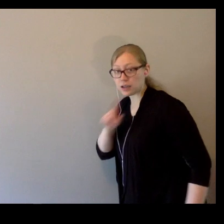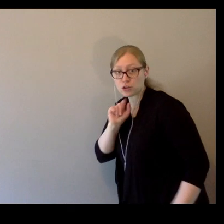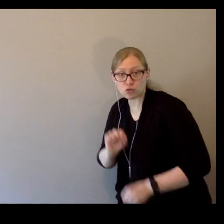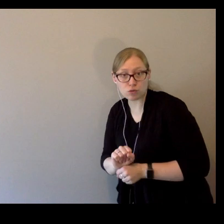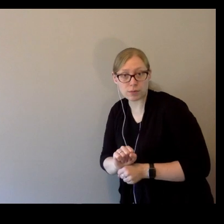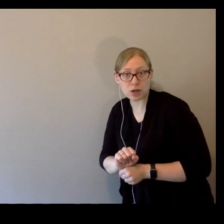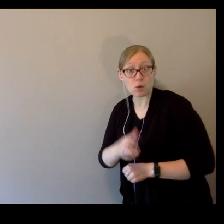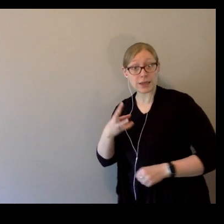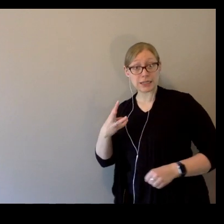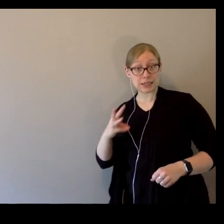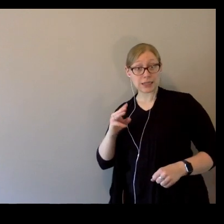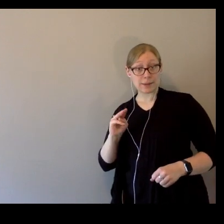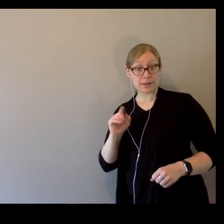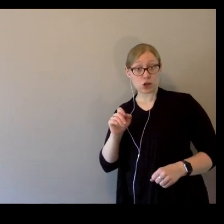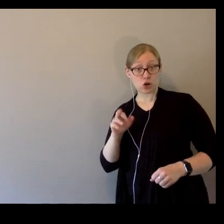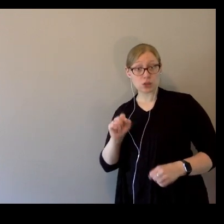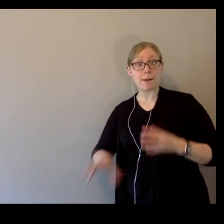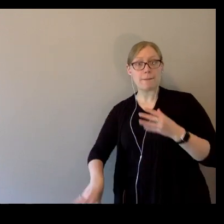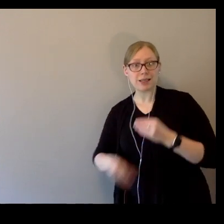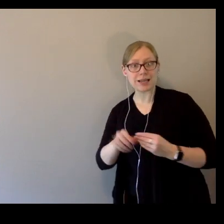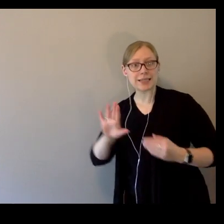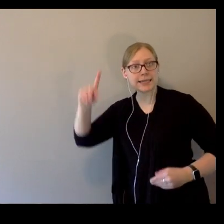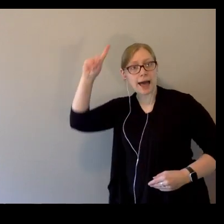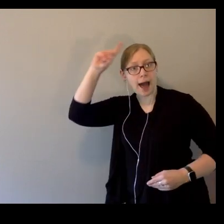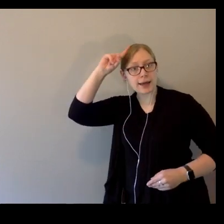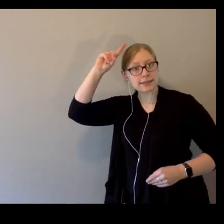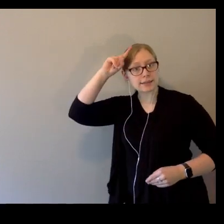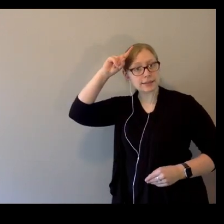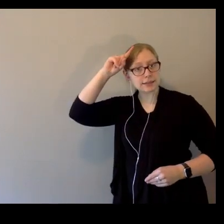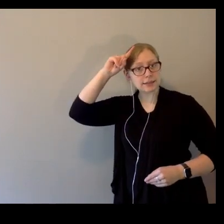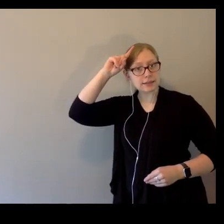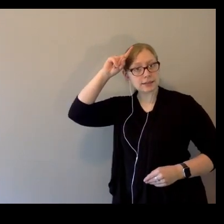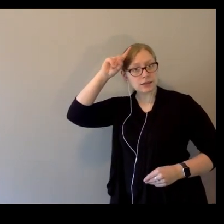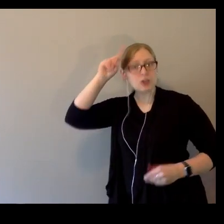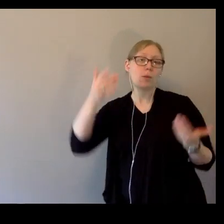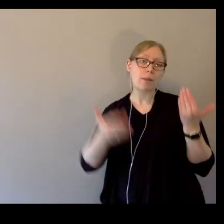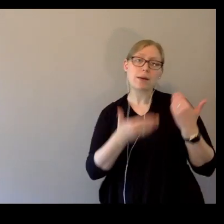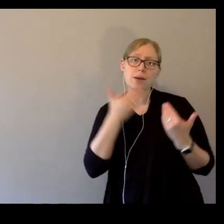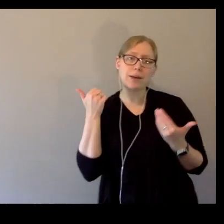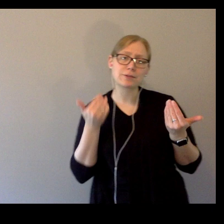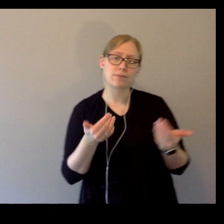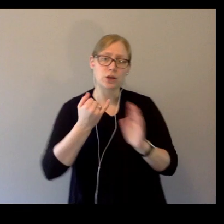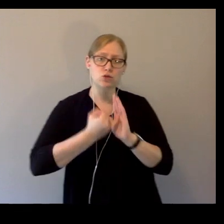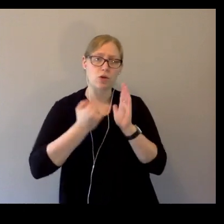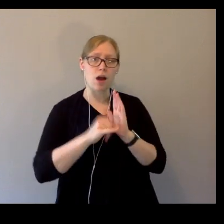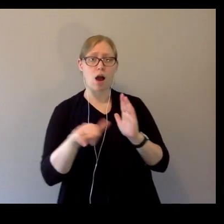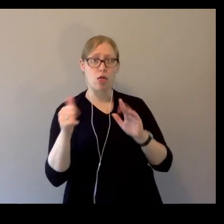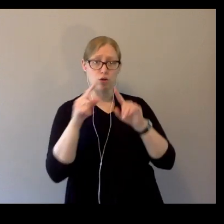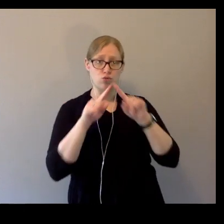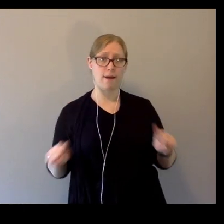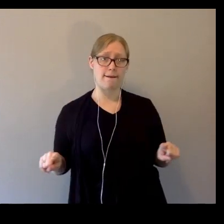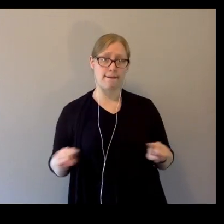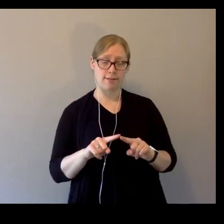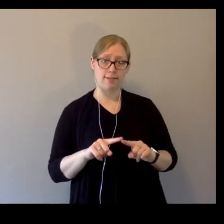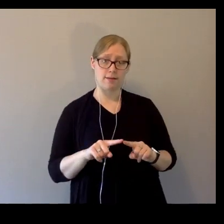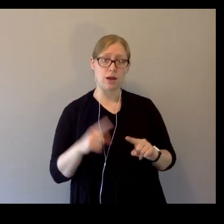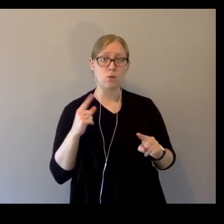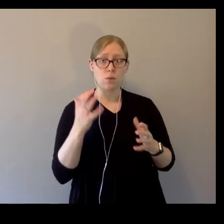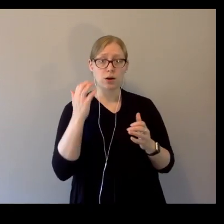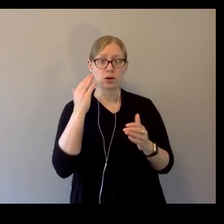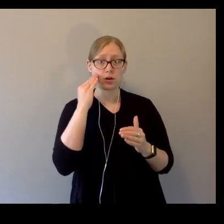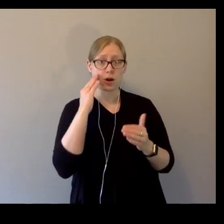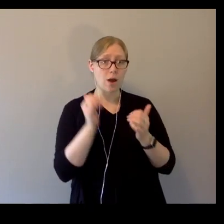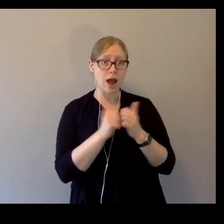17.8 meters high. So it might be better if we just draw another triangle when we do that. And we want to know how far